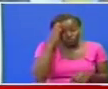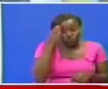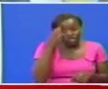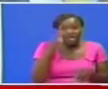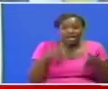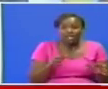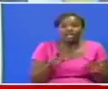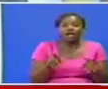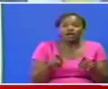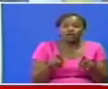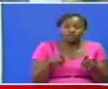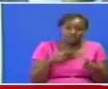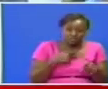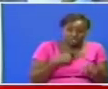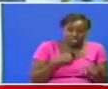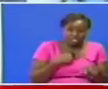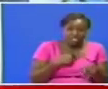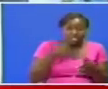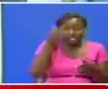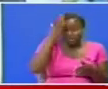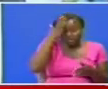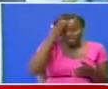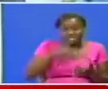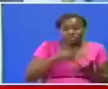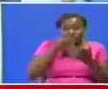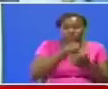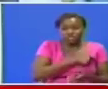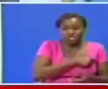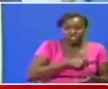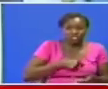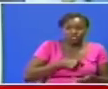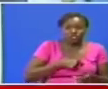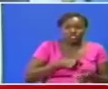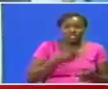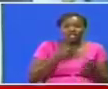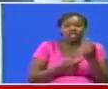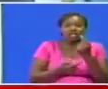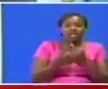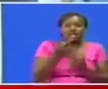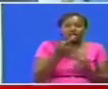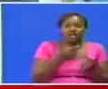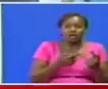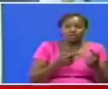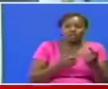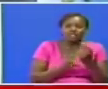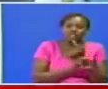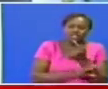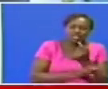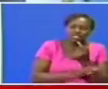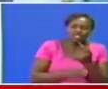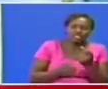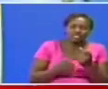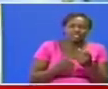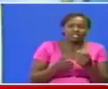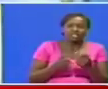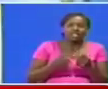Allow me also to recognize a very special delegation which has come, they actually arrived in the country only last evening